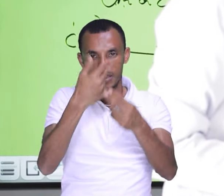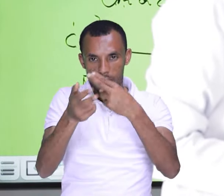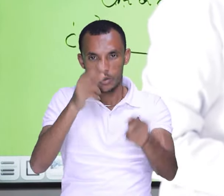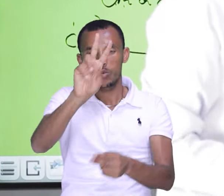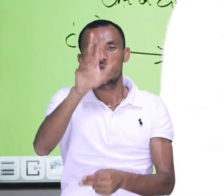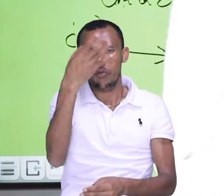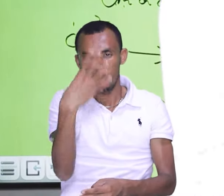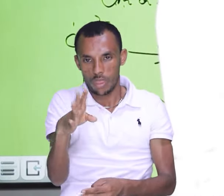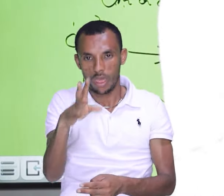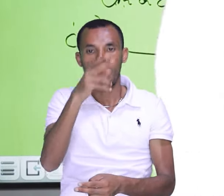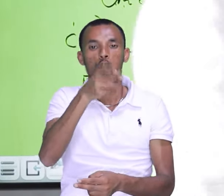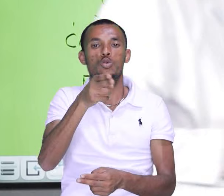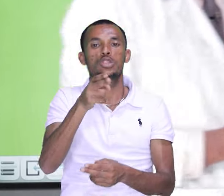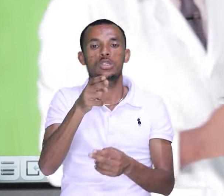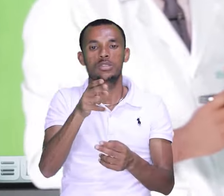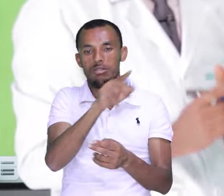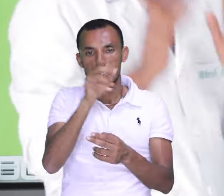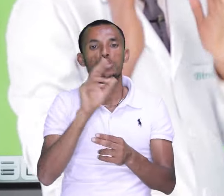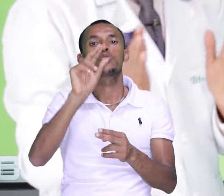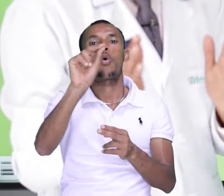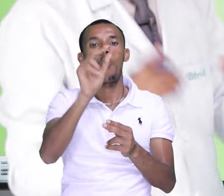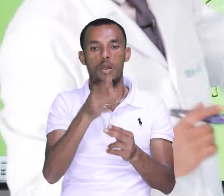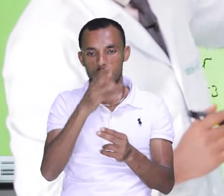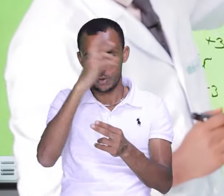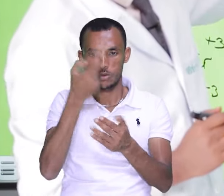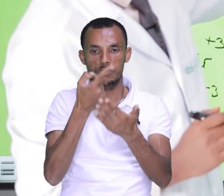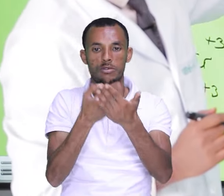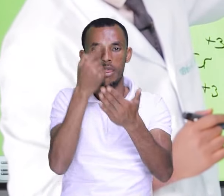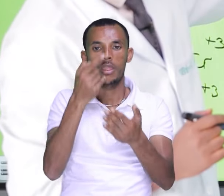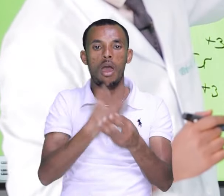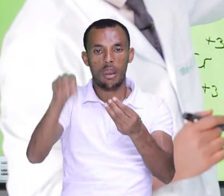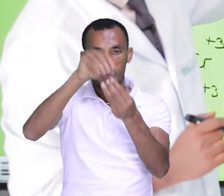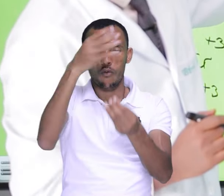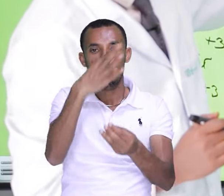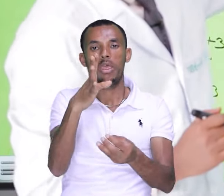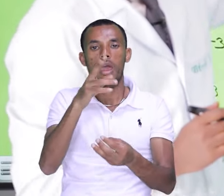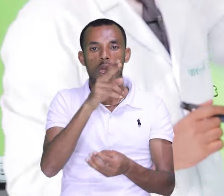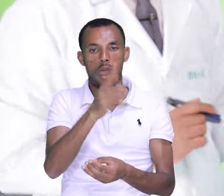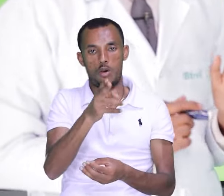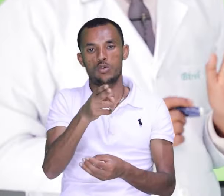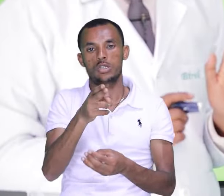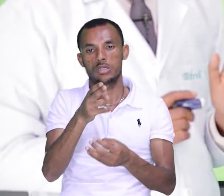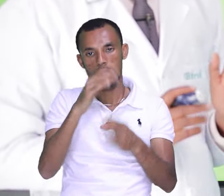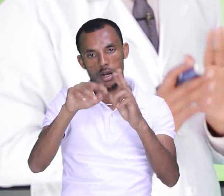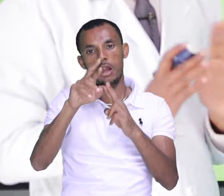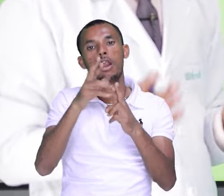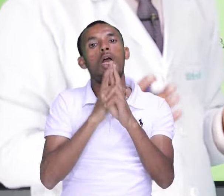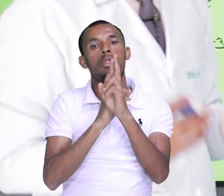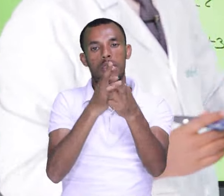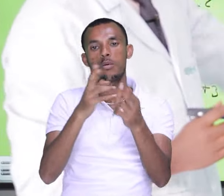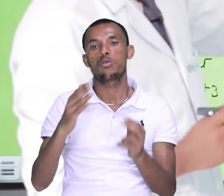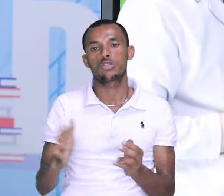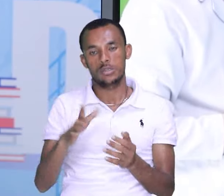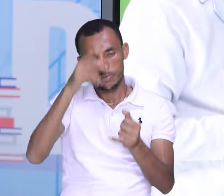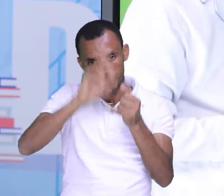2, 14 hydrogen. There is no any hydrogen in reactant position. Because of that, adding so 14 hydrogen in reactant position. The